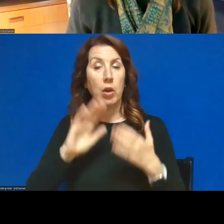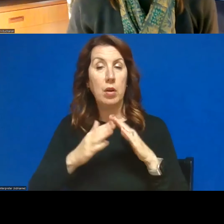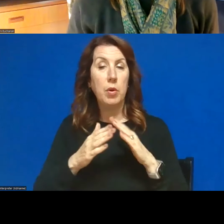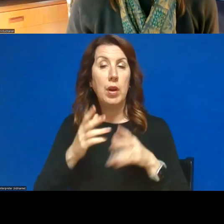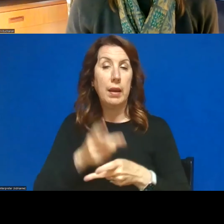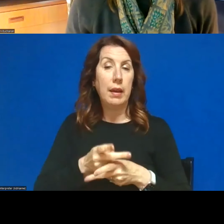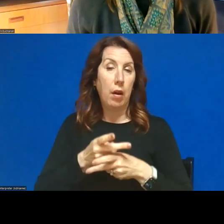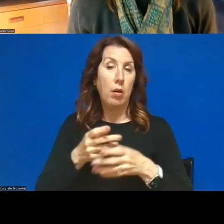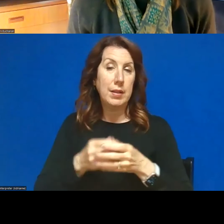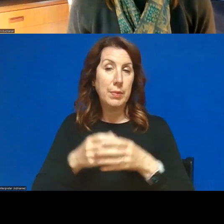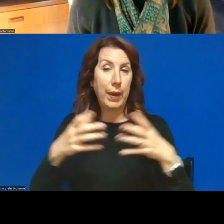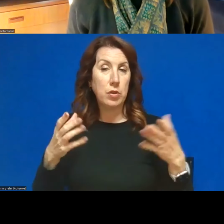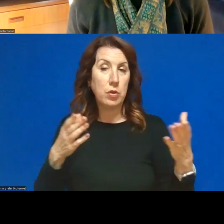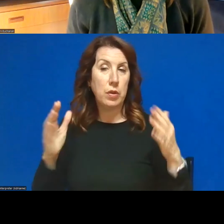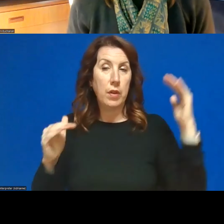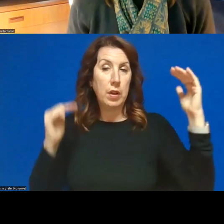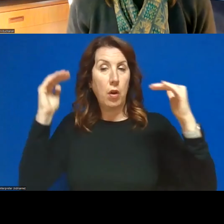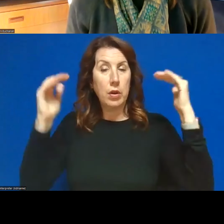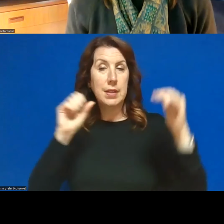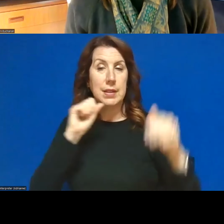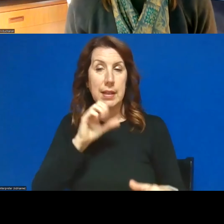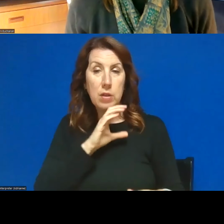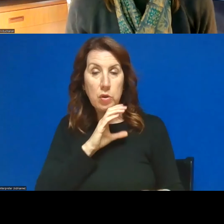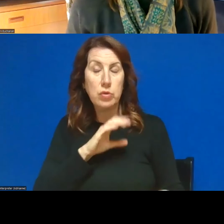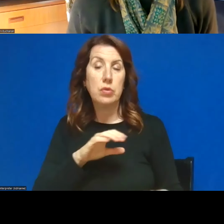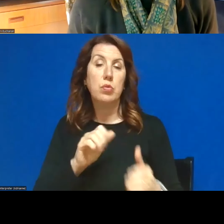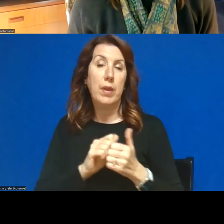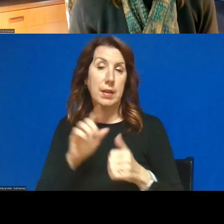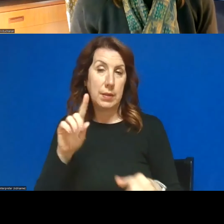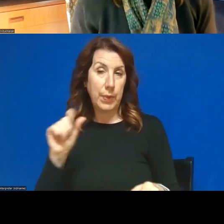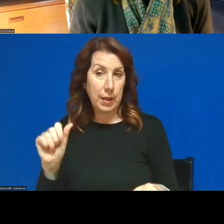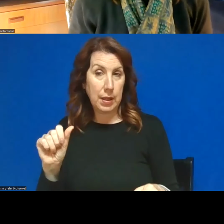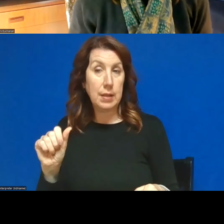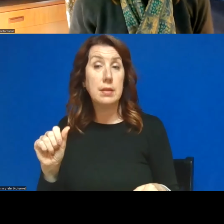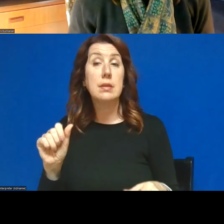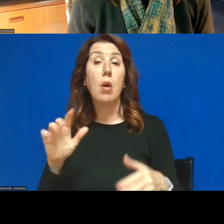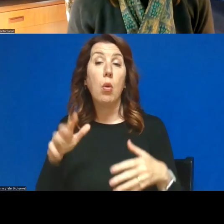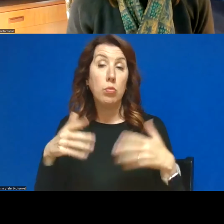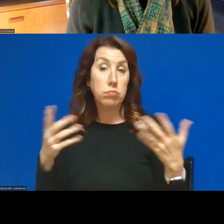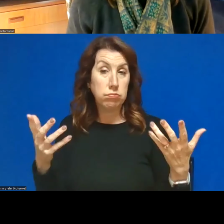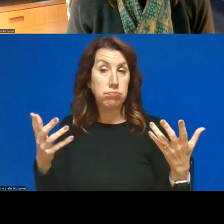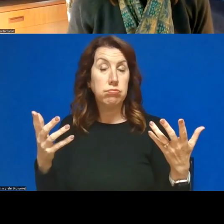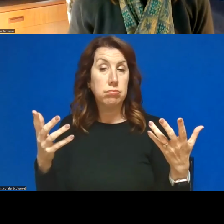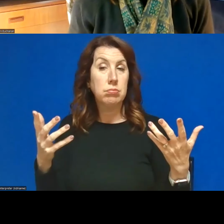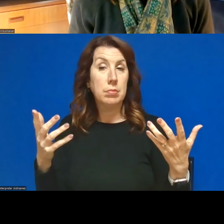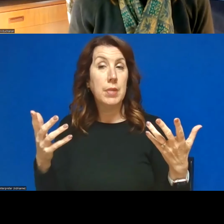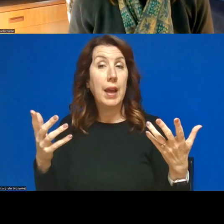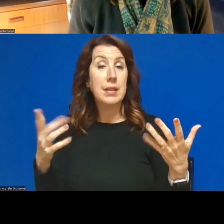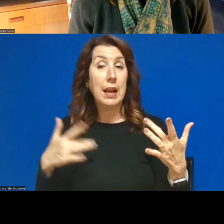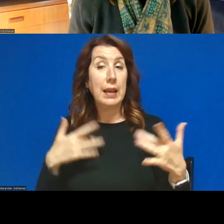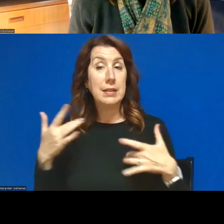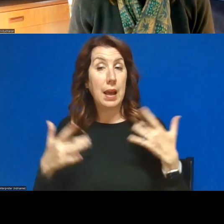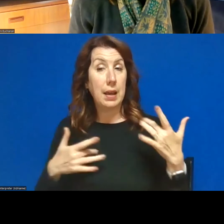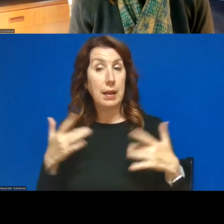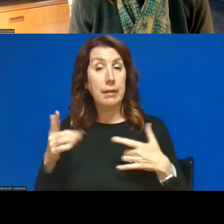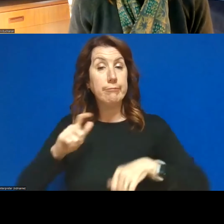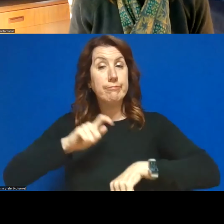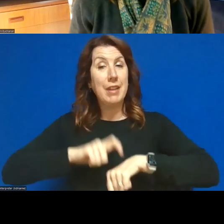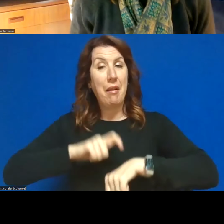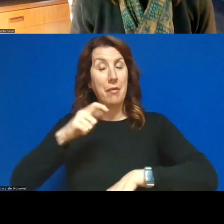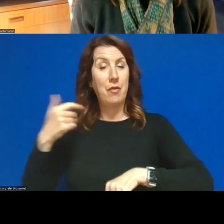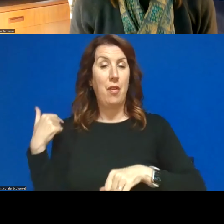to serve adults and seniors and adults with disabilities. So in the context of, I think, what is a pretty exciting moment for us